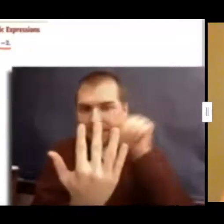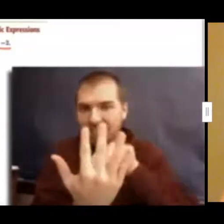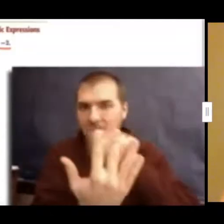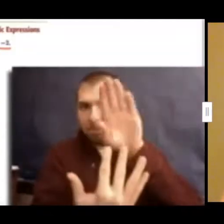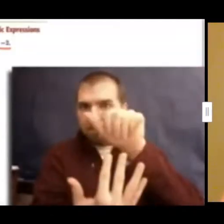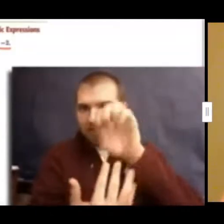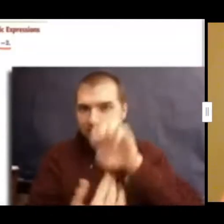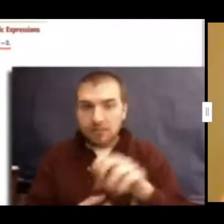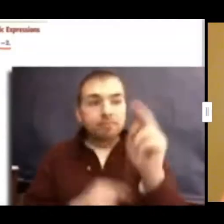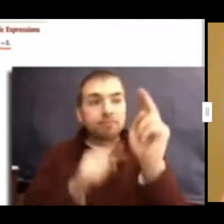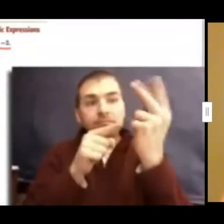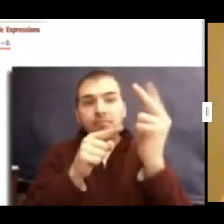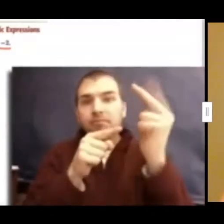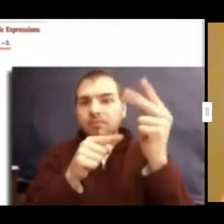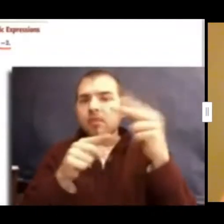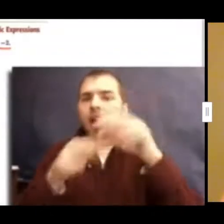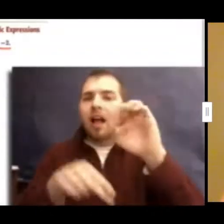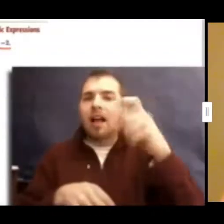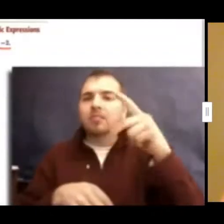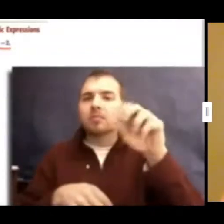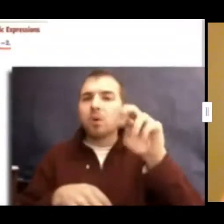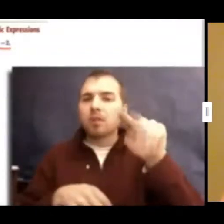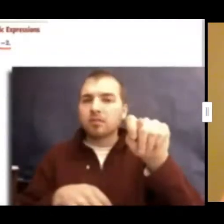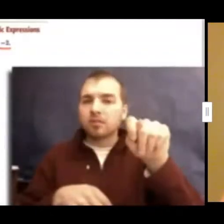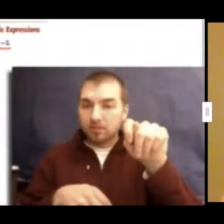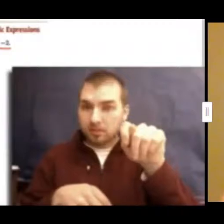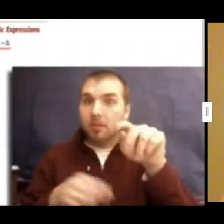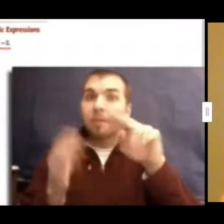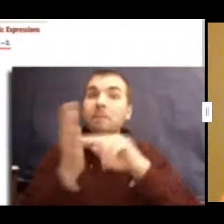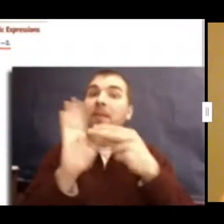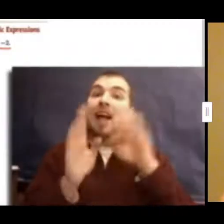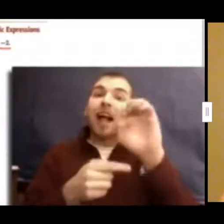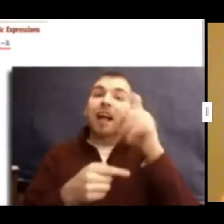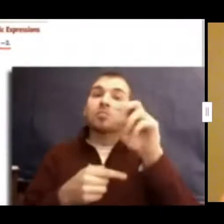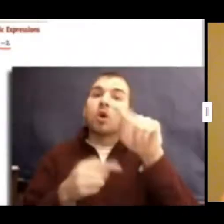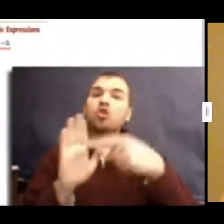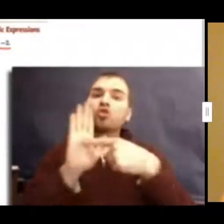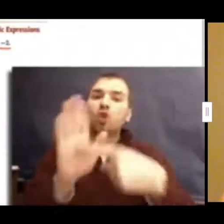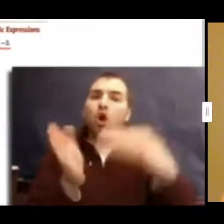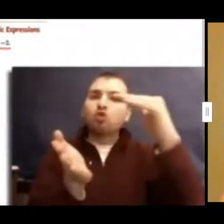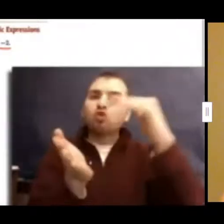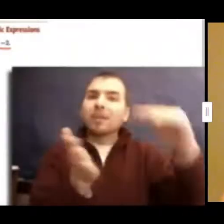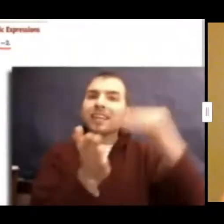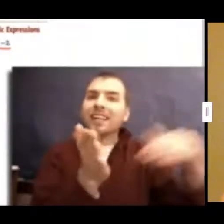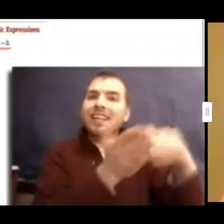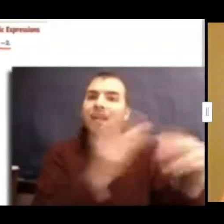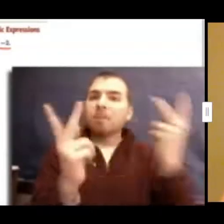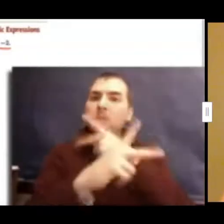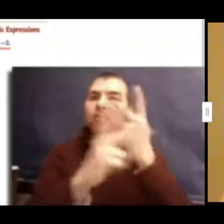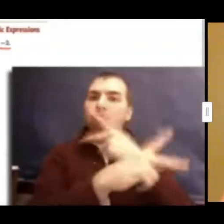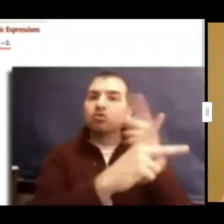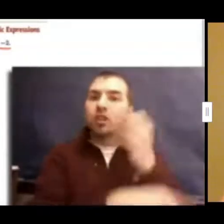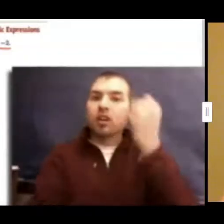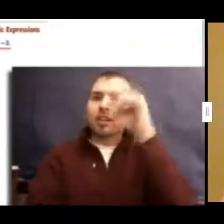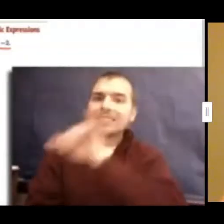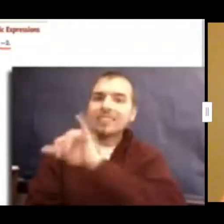big number, your starting number. So for example, 5. And then the small number in the corner is called the exponent. And that